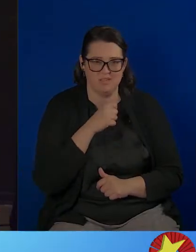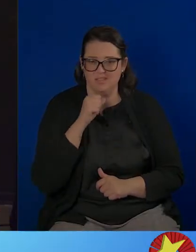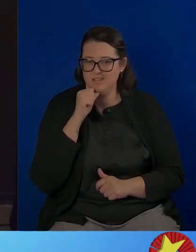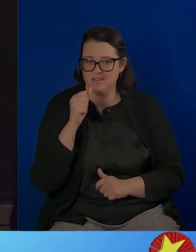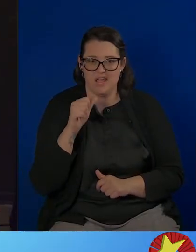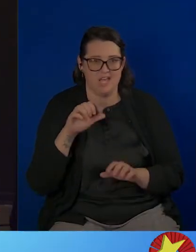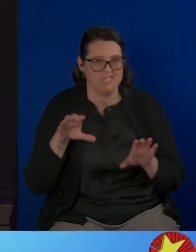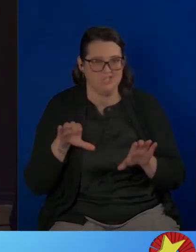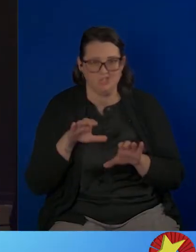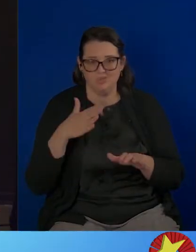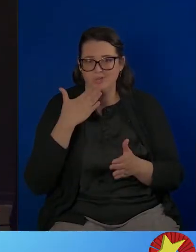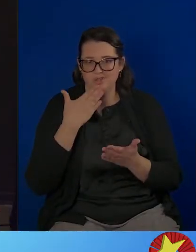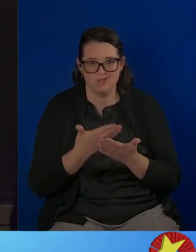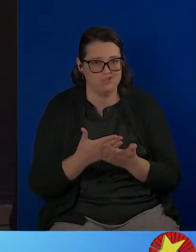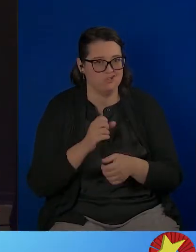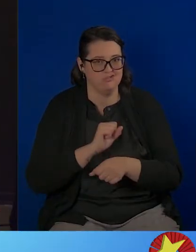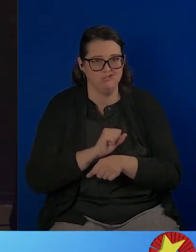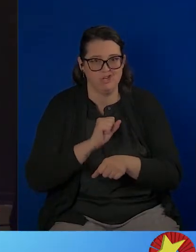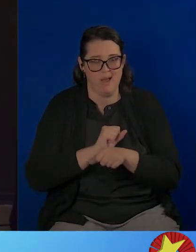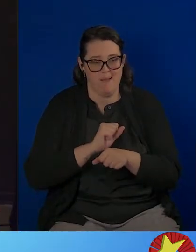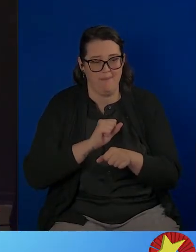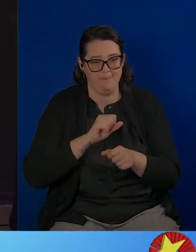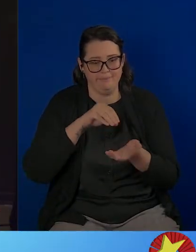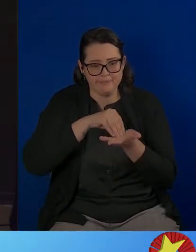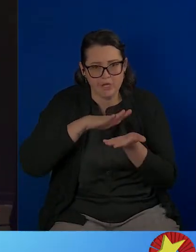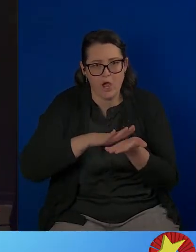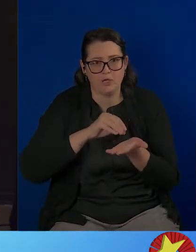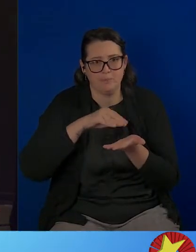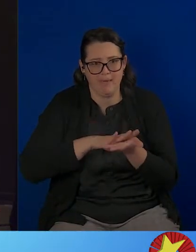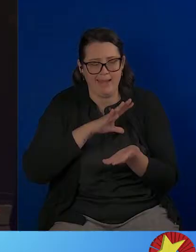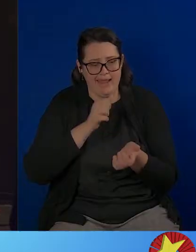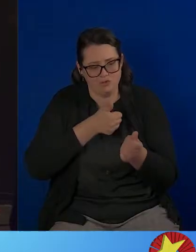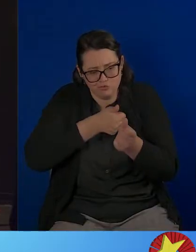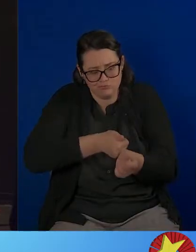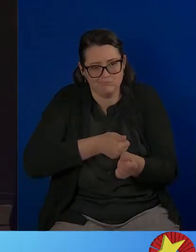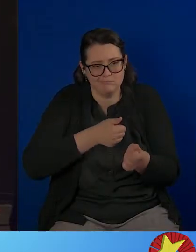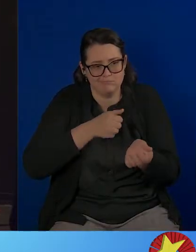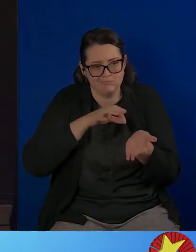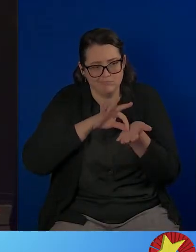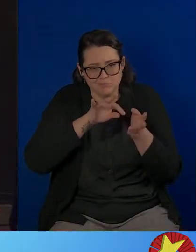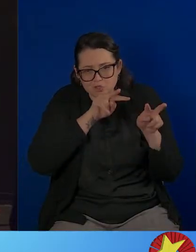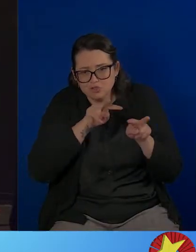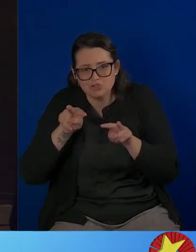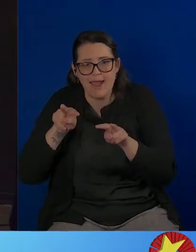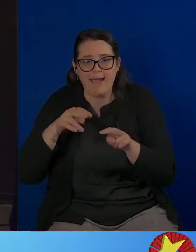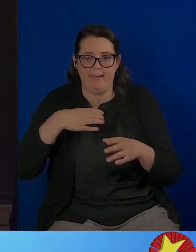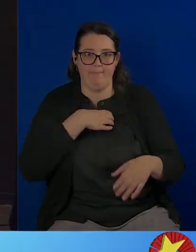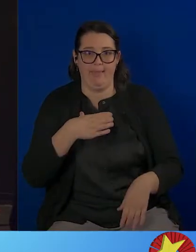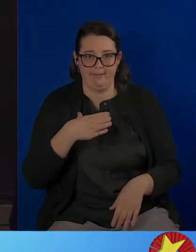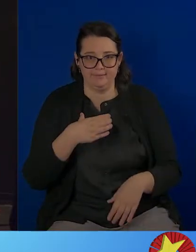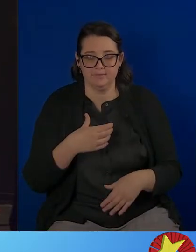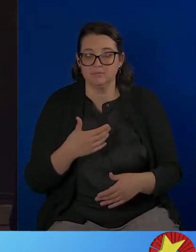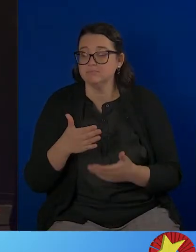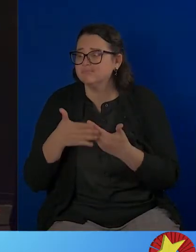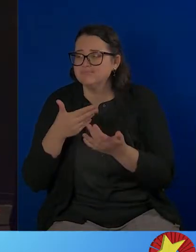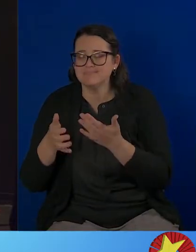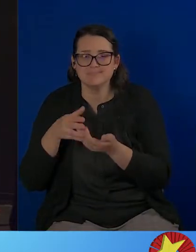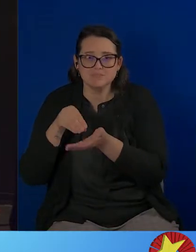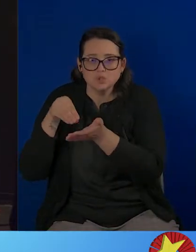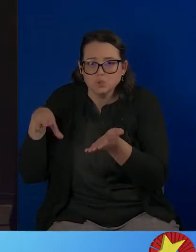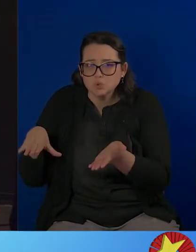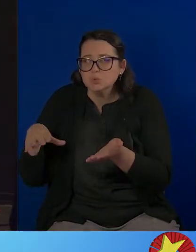job of documenting and tracking our complaints from students, parents, and the